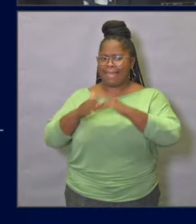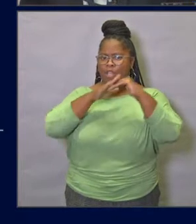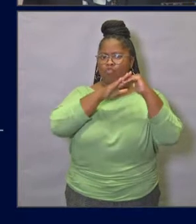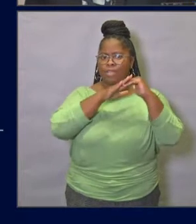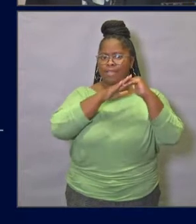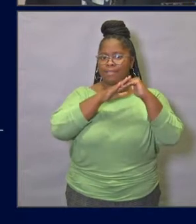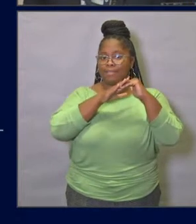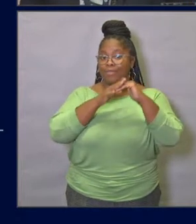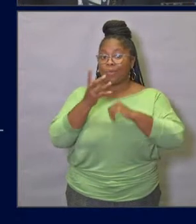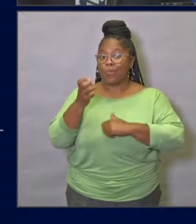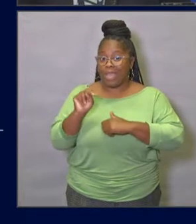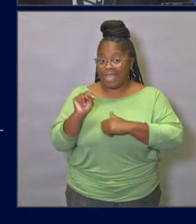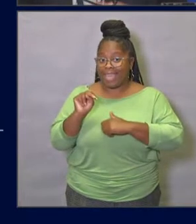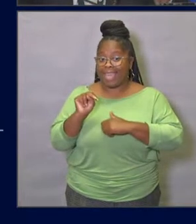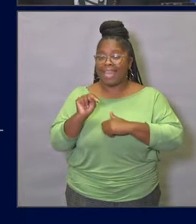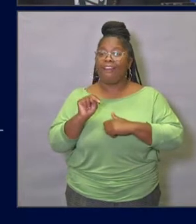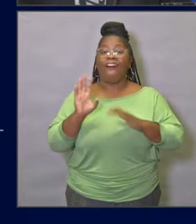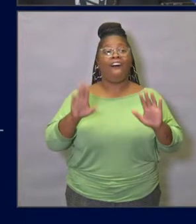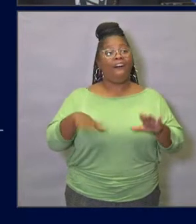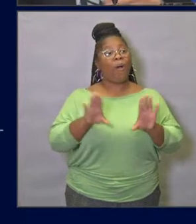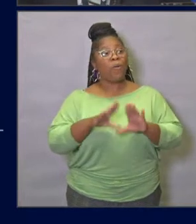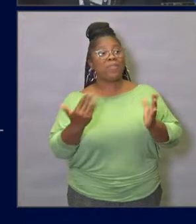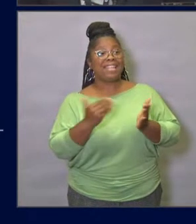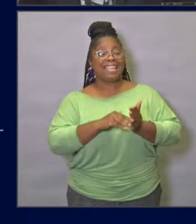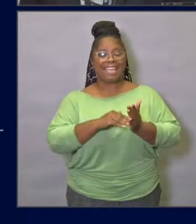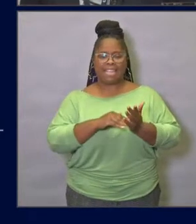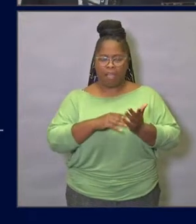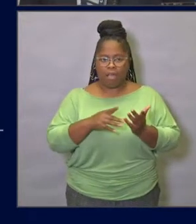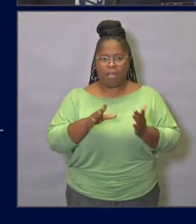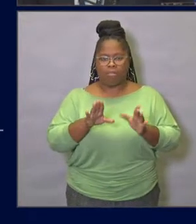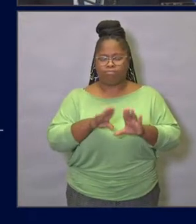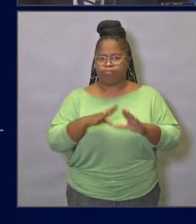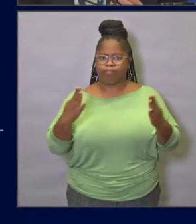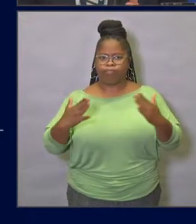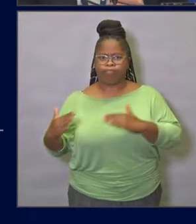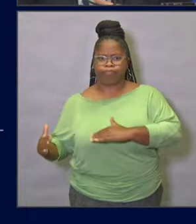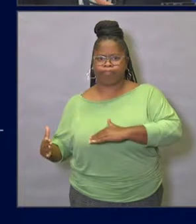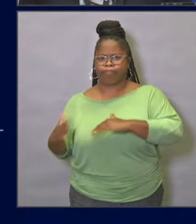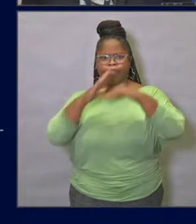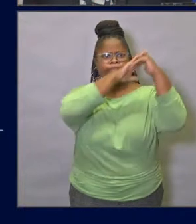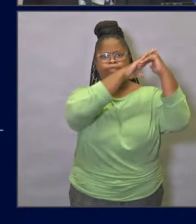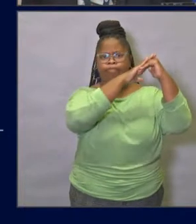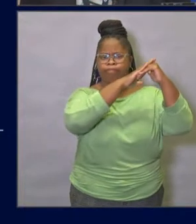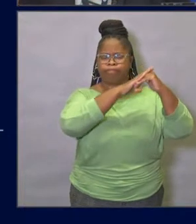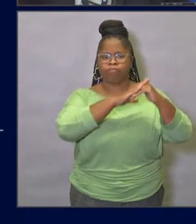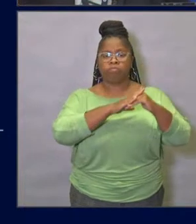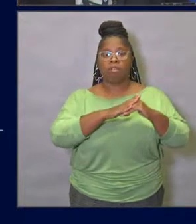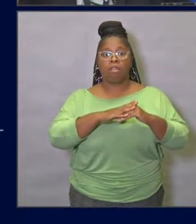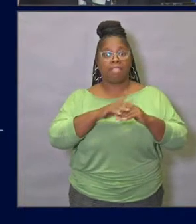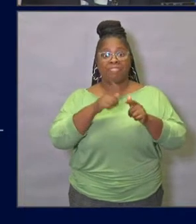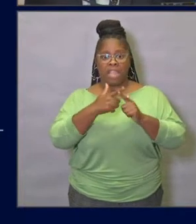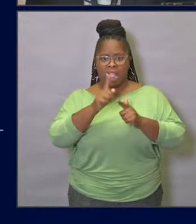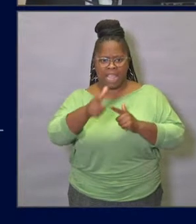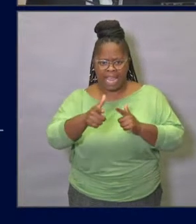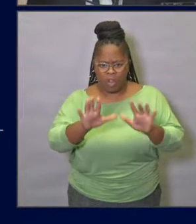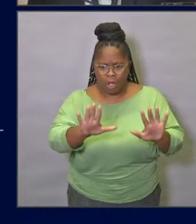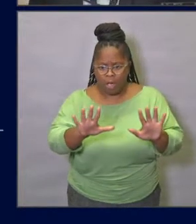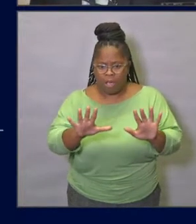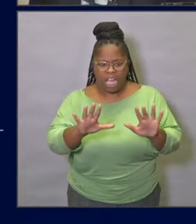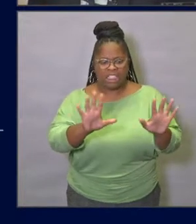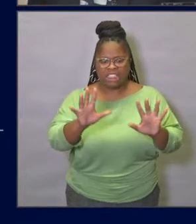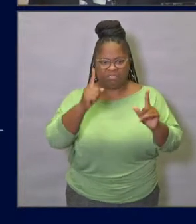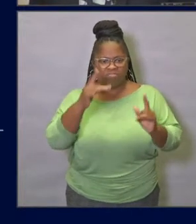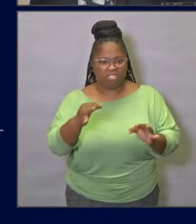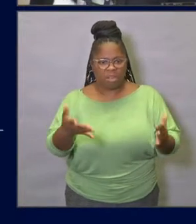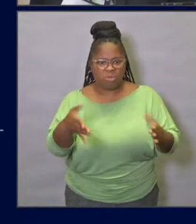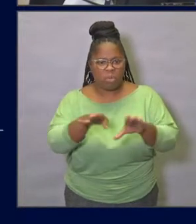we reopened our workplaces. And you can see that clearly here. And once some sectors closed again, the number of